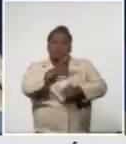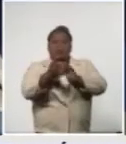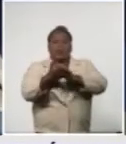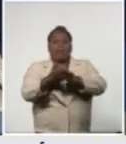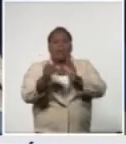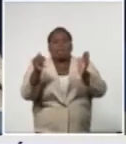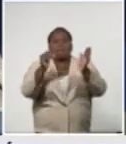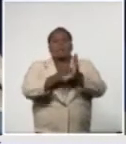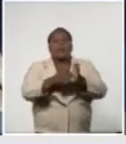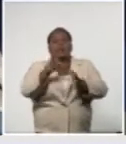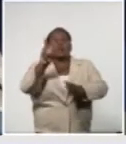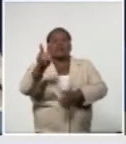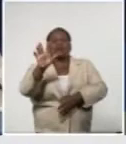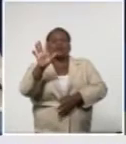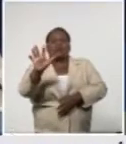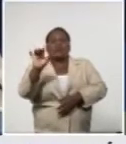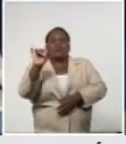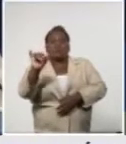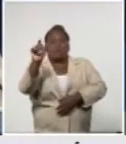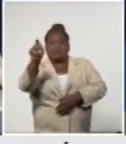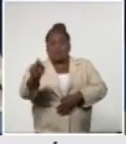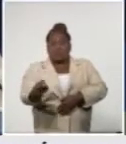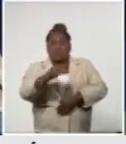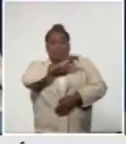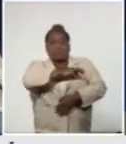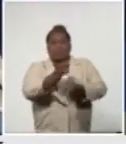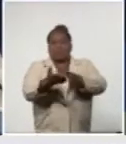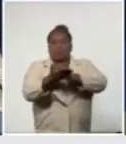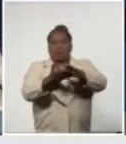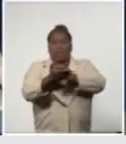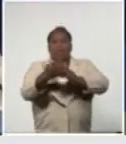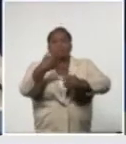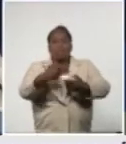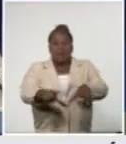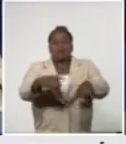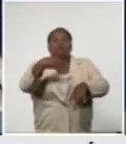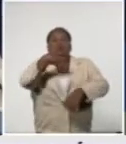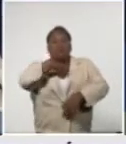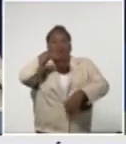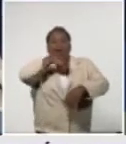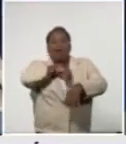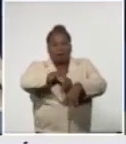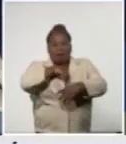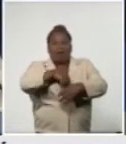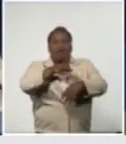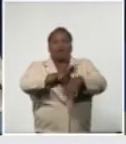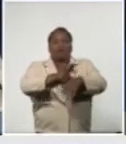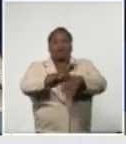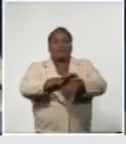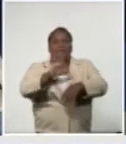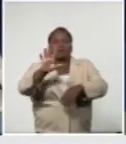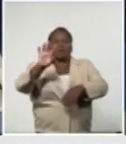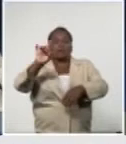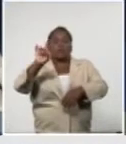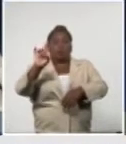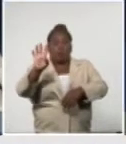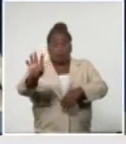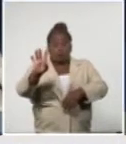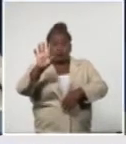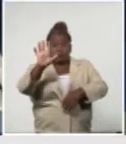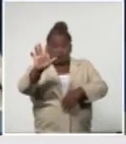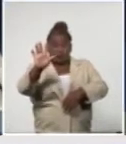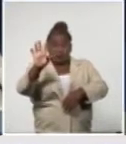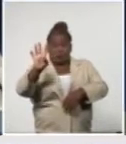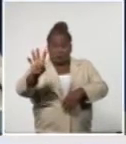has seen a growth in the last few weeks, and of the 107 cases in the last